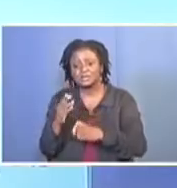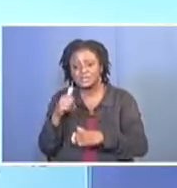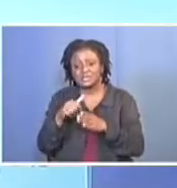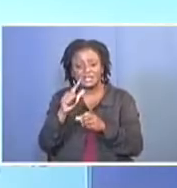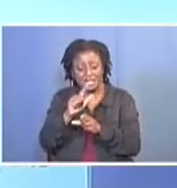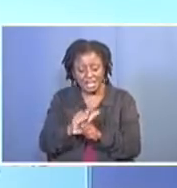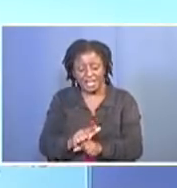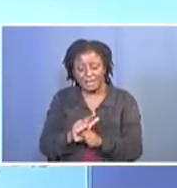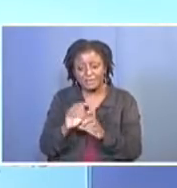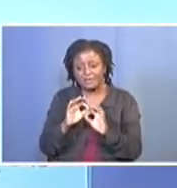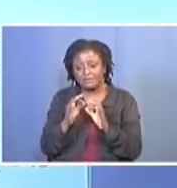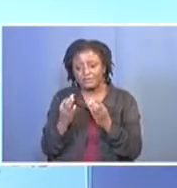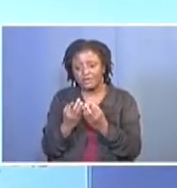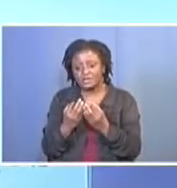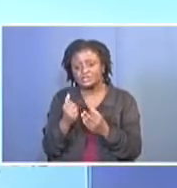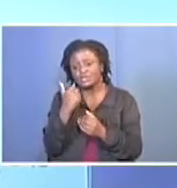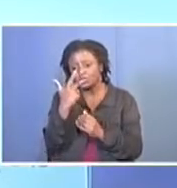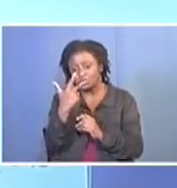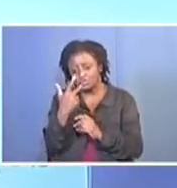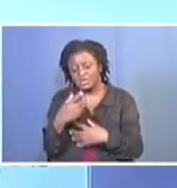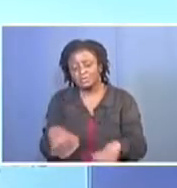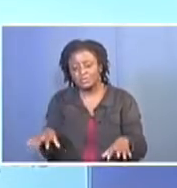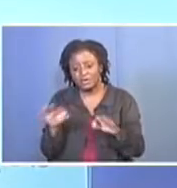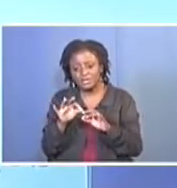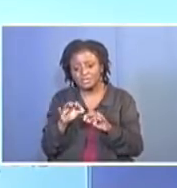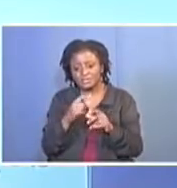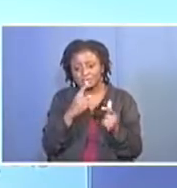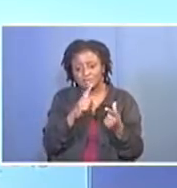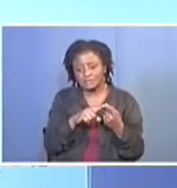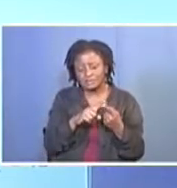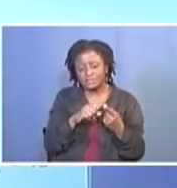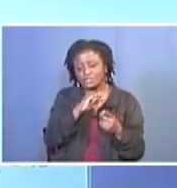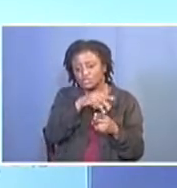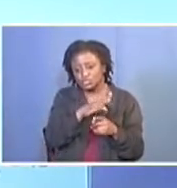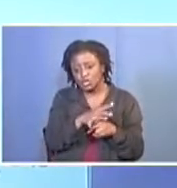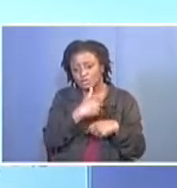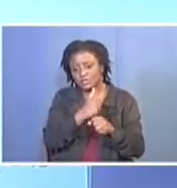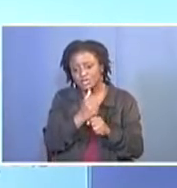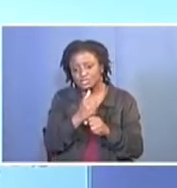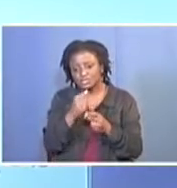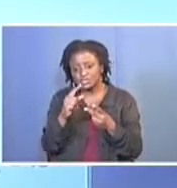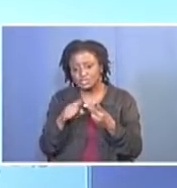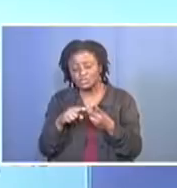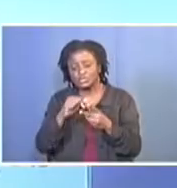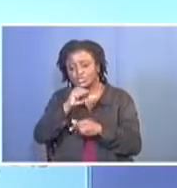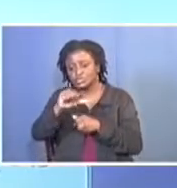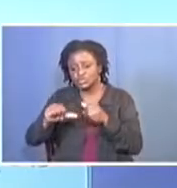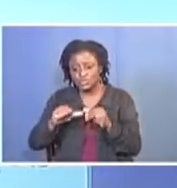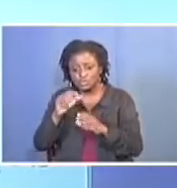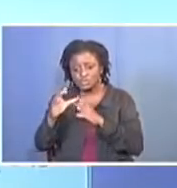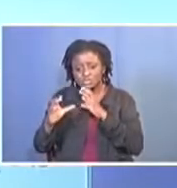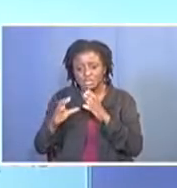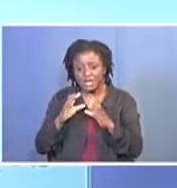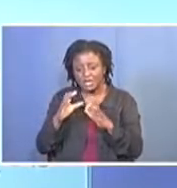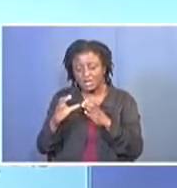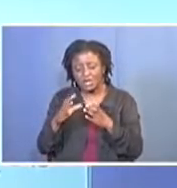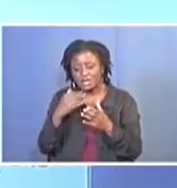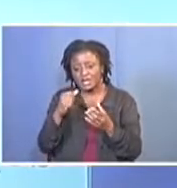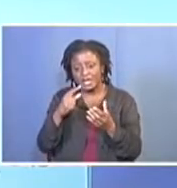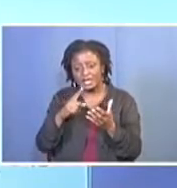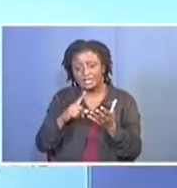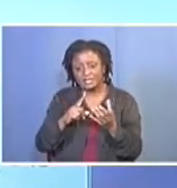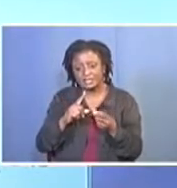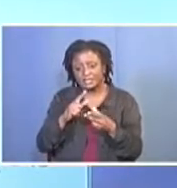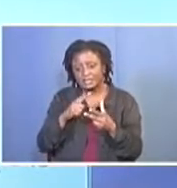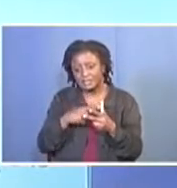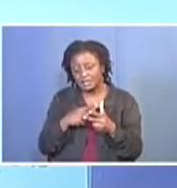the agreement's 3 priorities of job creation, social dialogue, and governance will contribute to developing the